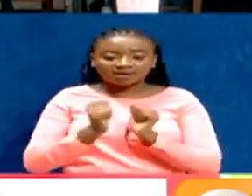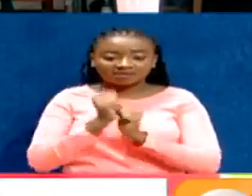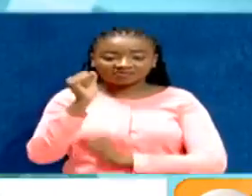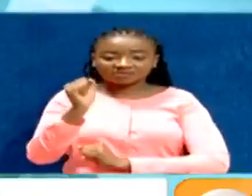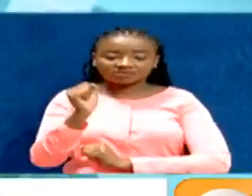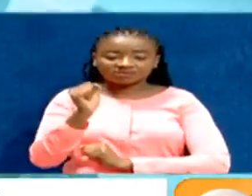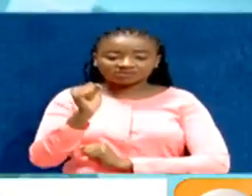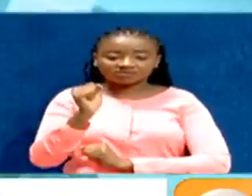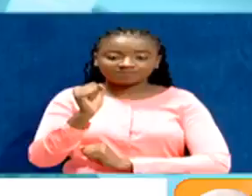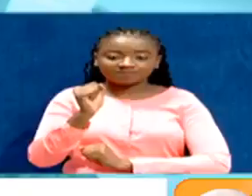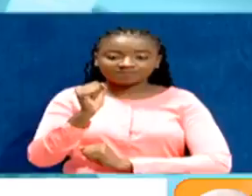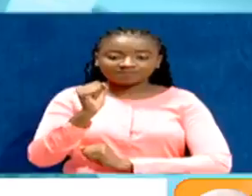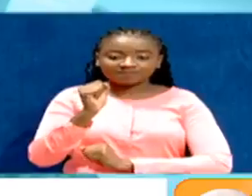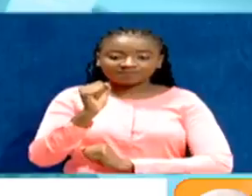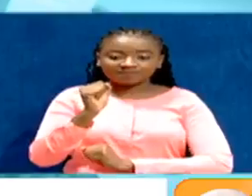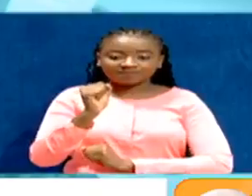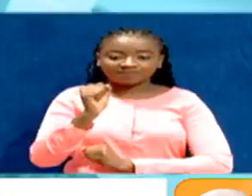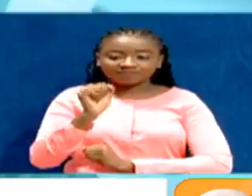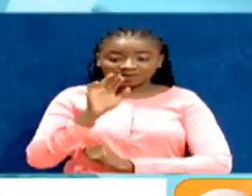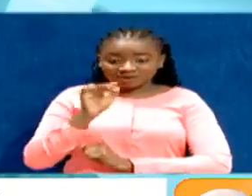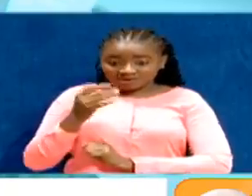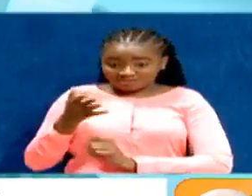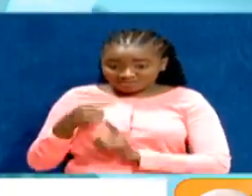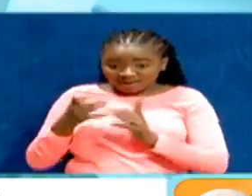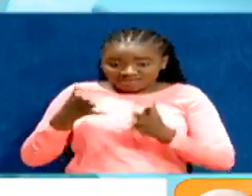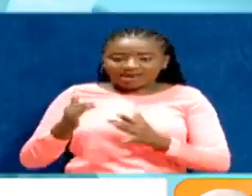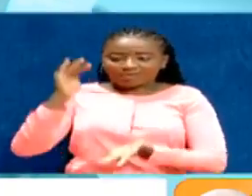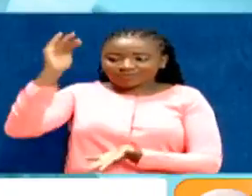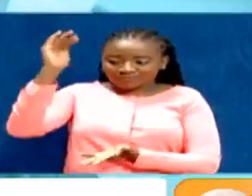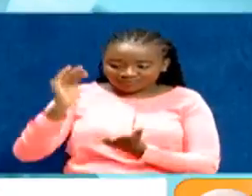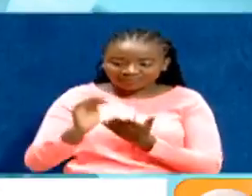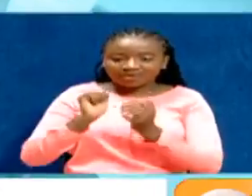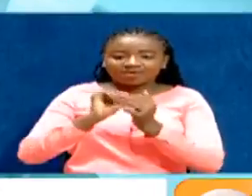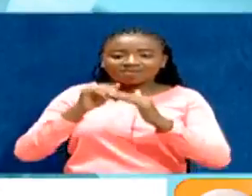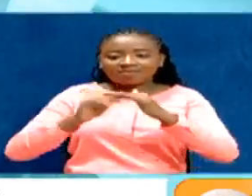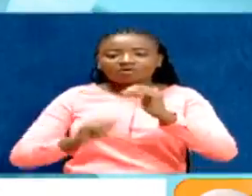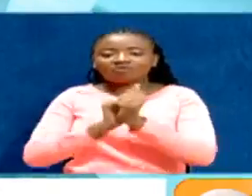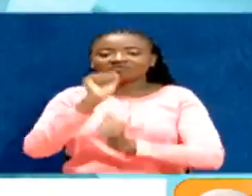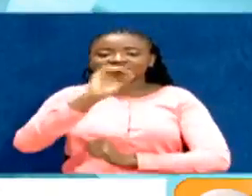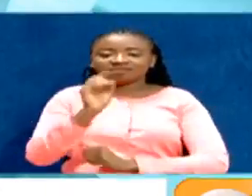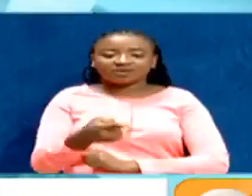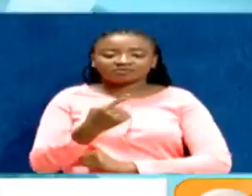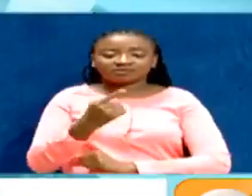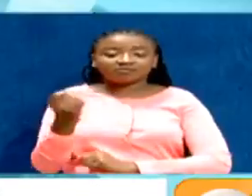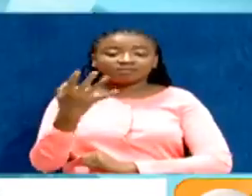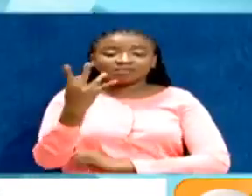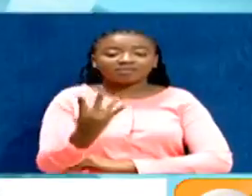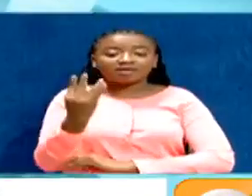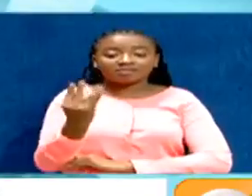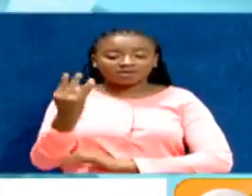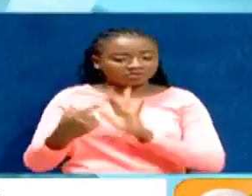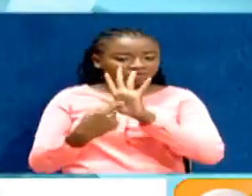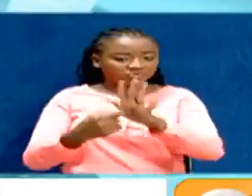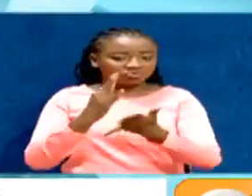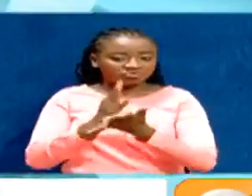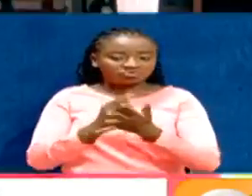56,815. This caseload has now gone down to below 15,000 for the month of April, signifying